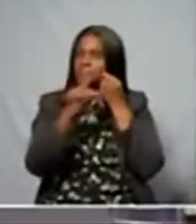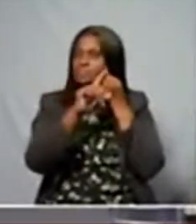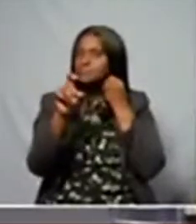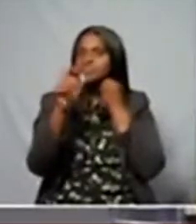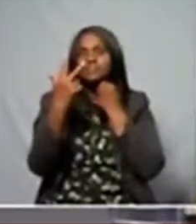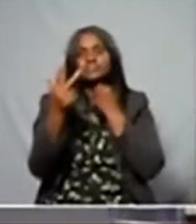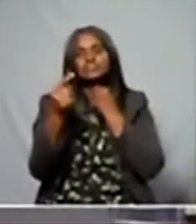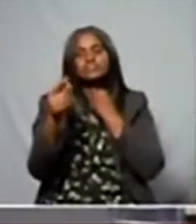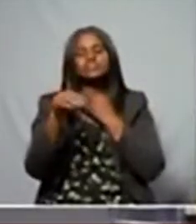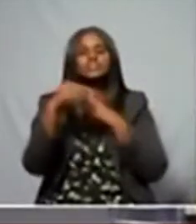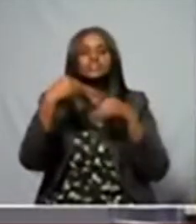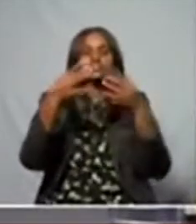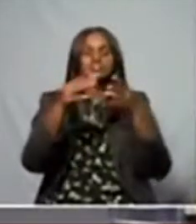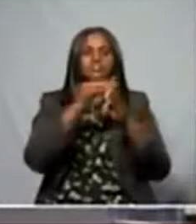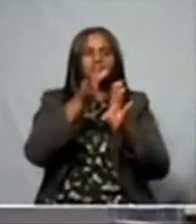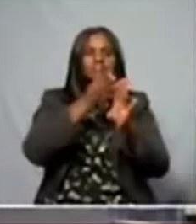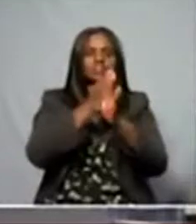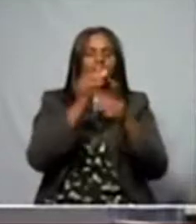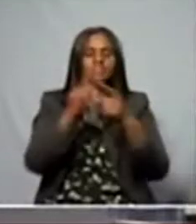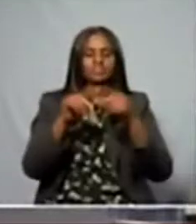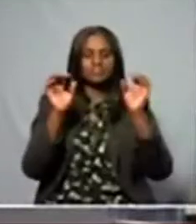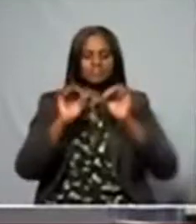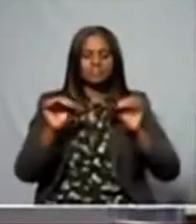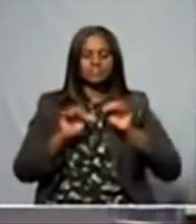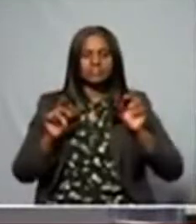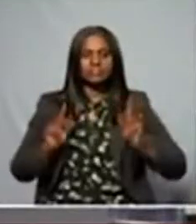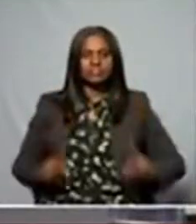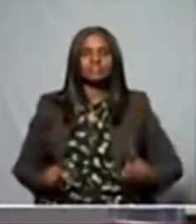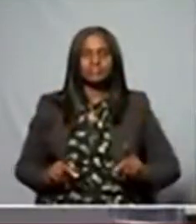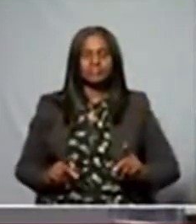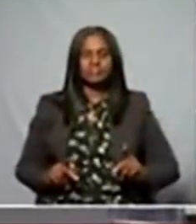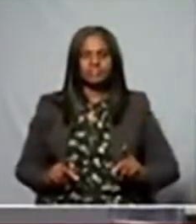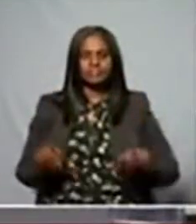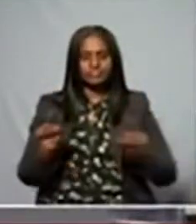58,848,103 released towards non-personal emoluments,